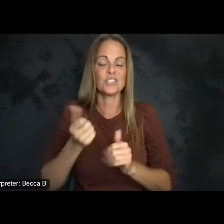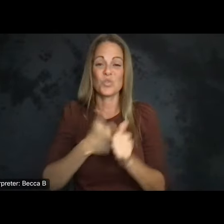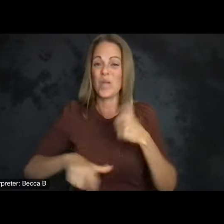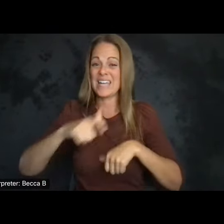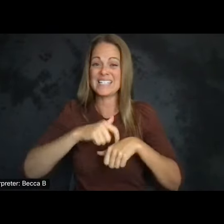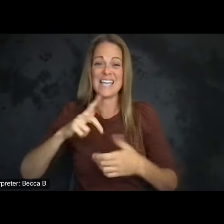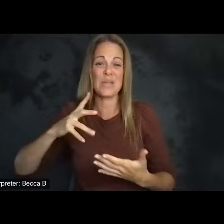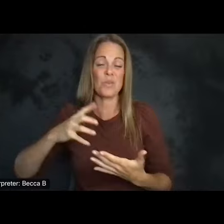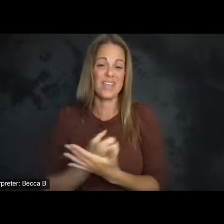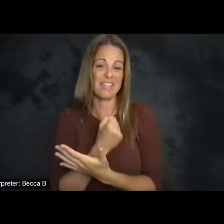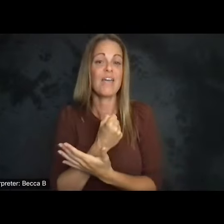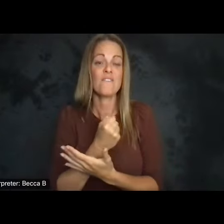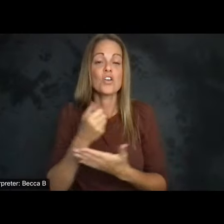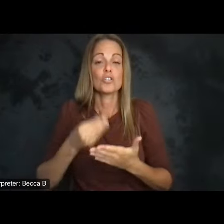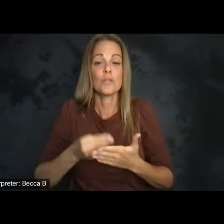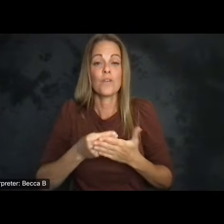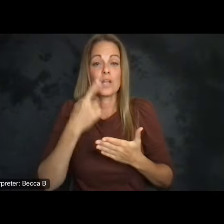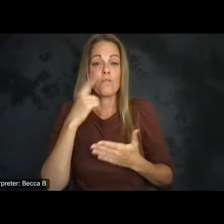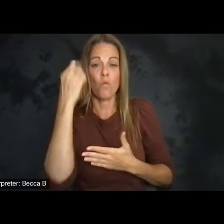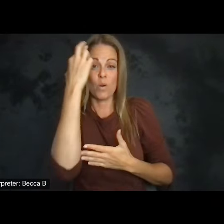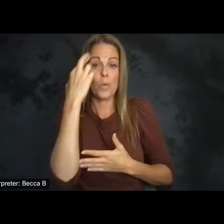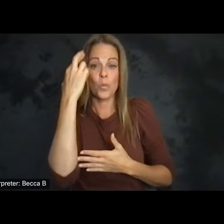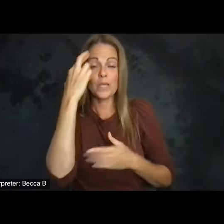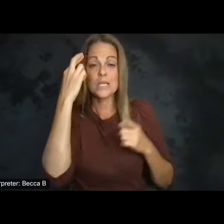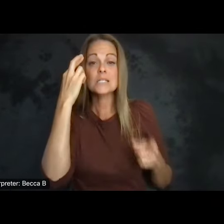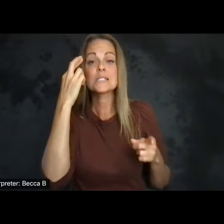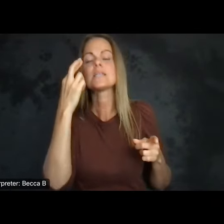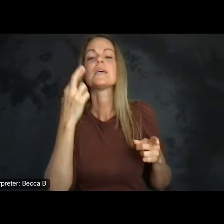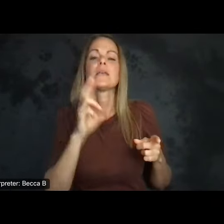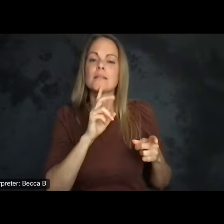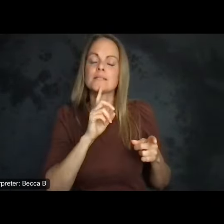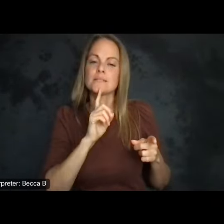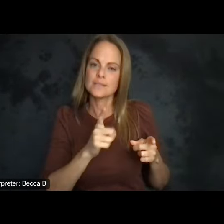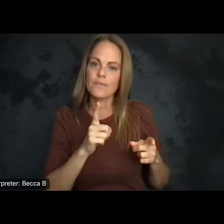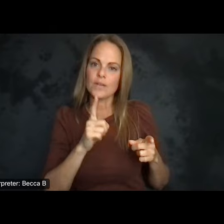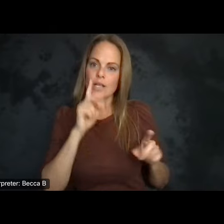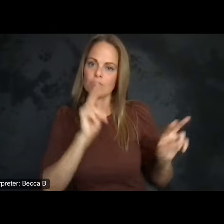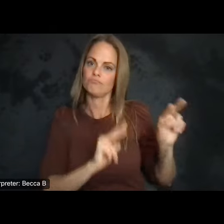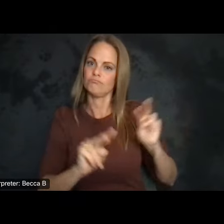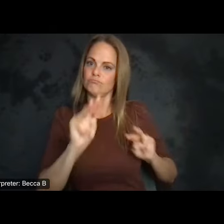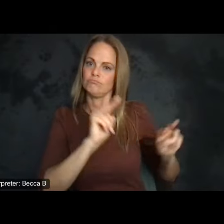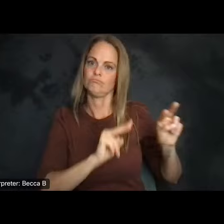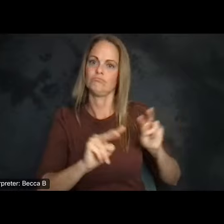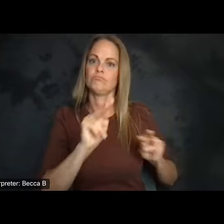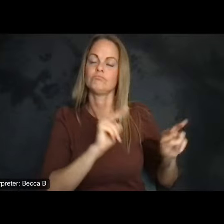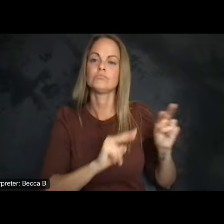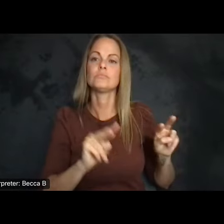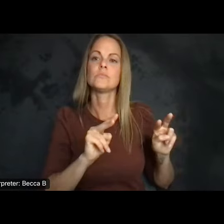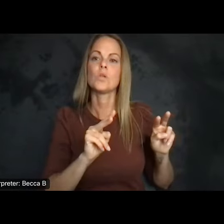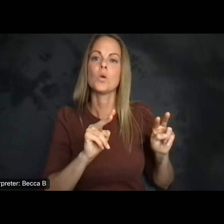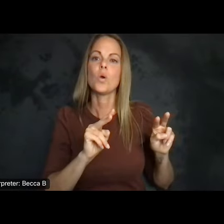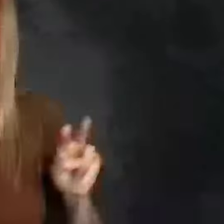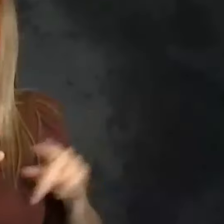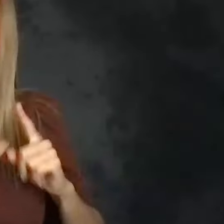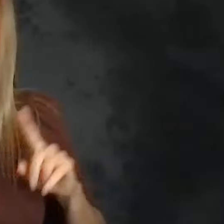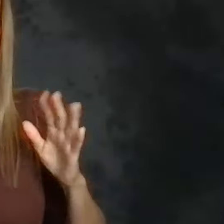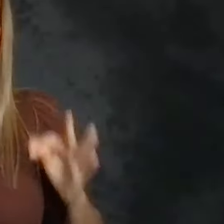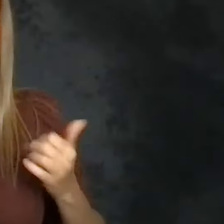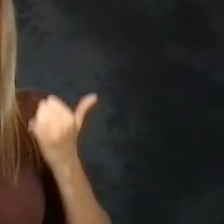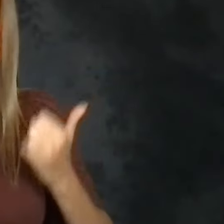those funds for a purpose, that is definitely something we're looking at doing. Now, when it comes to deciding which